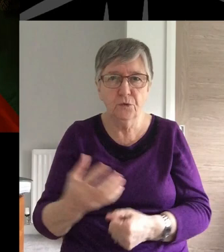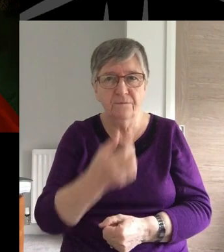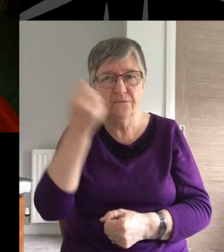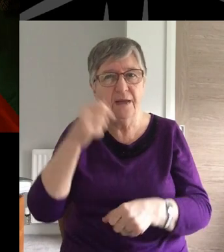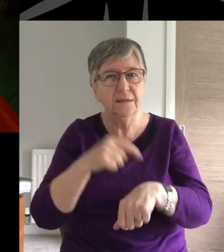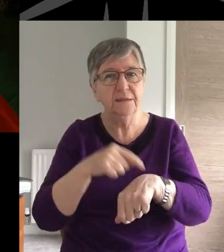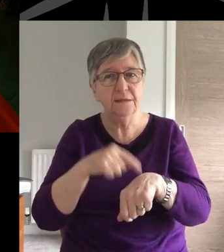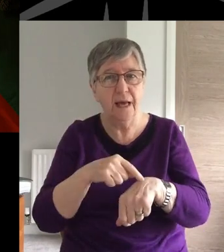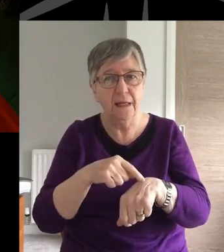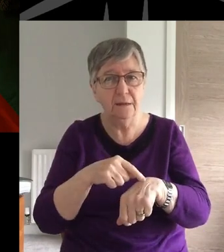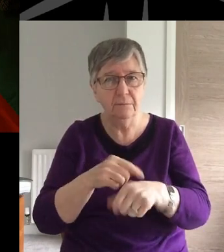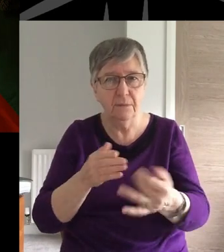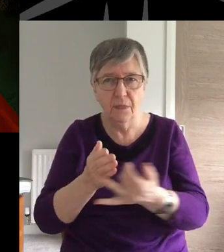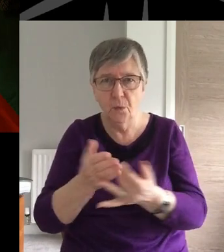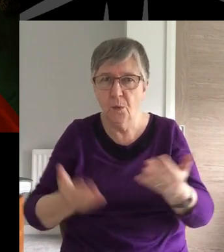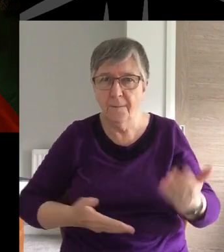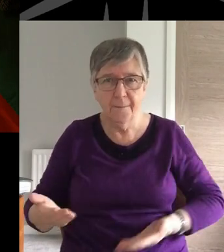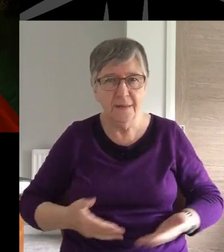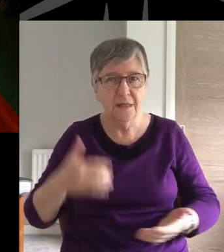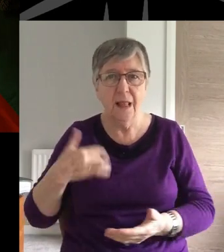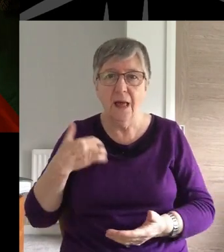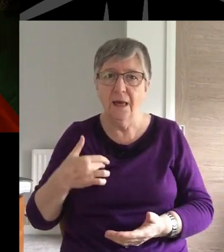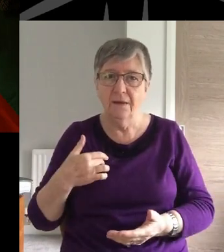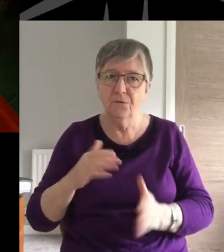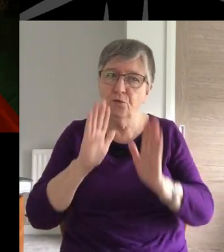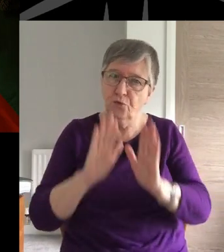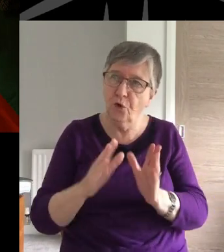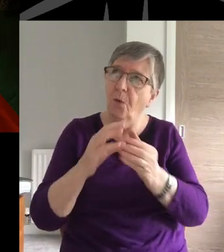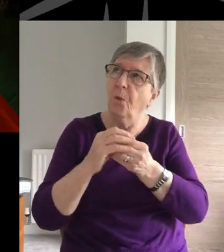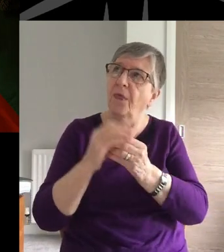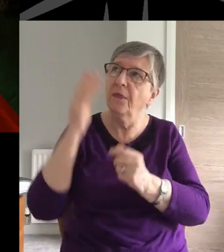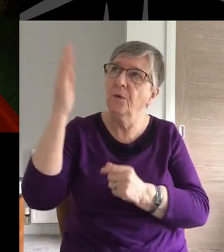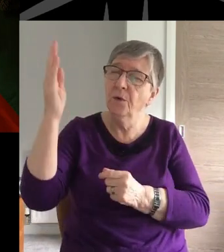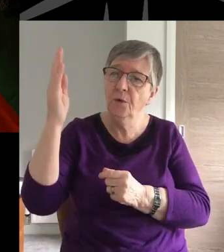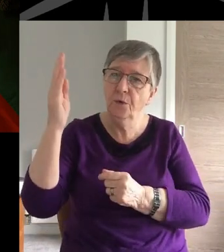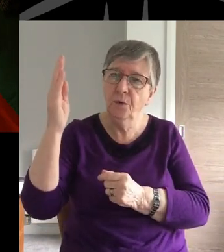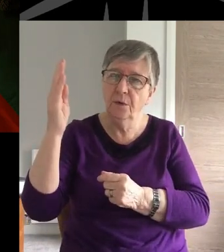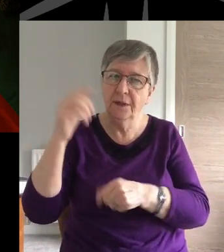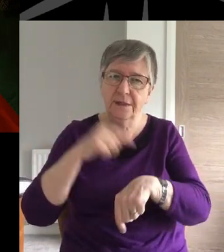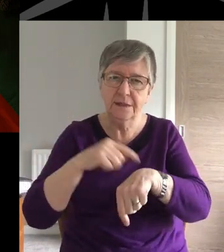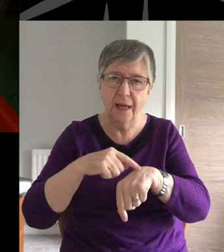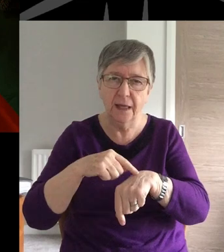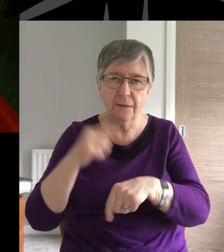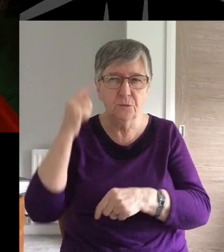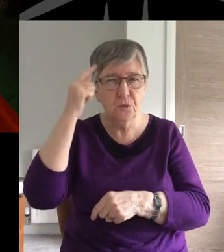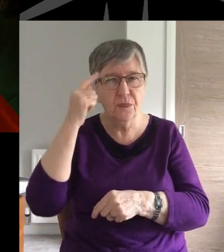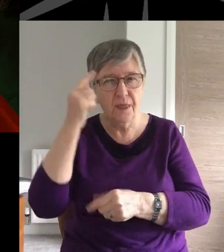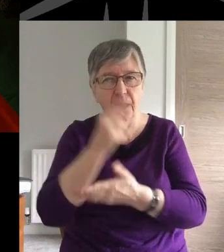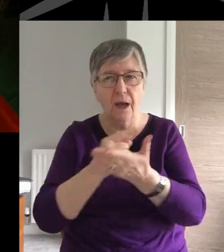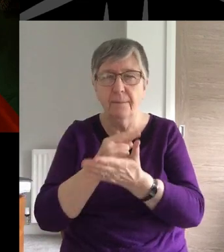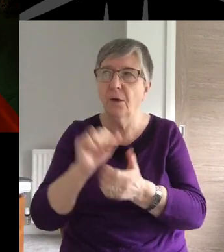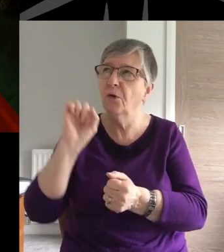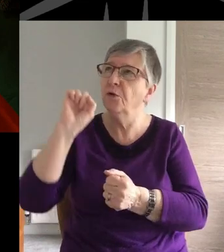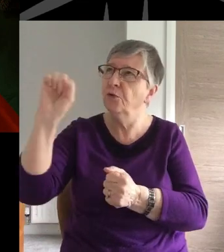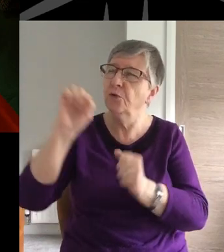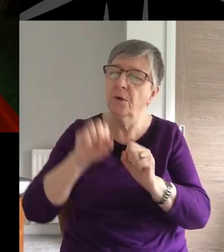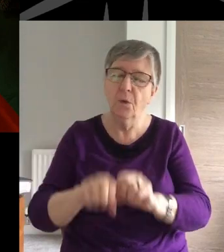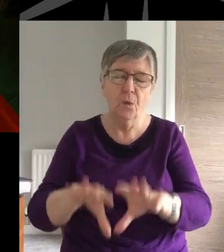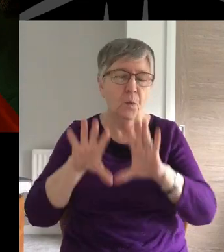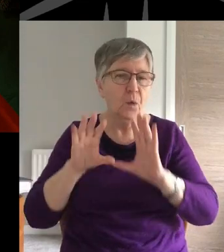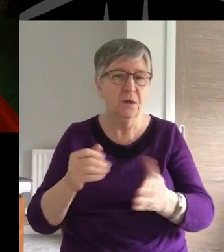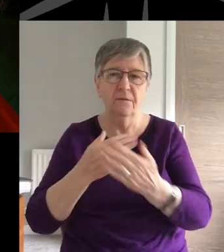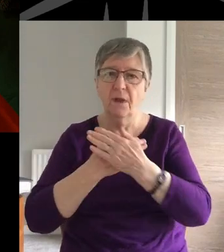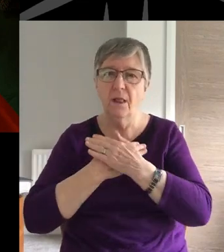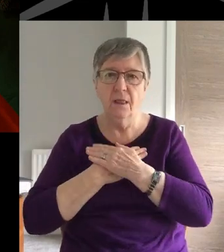lives to commune with you. Moments to reflect on the wonder of your love so that we